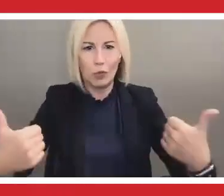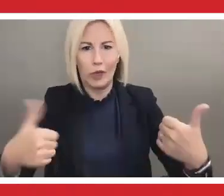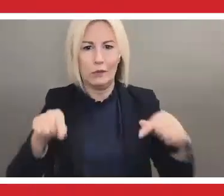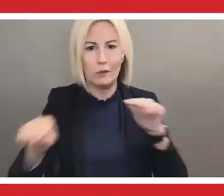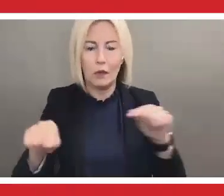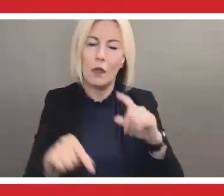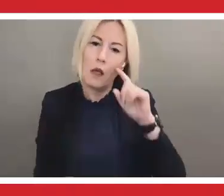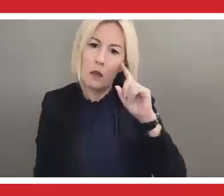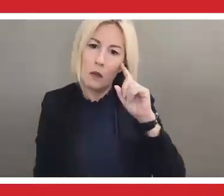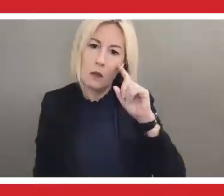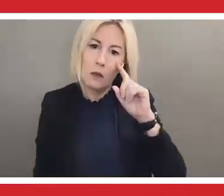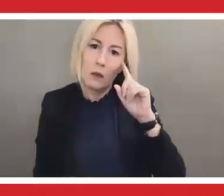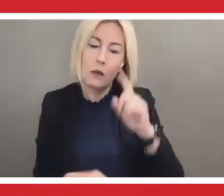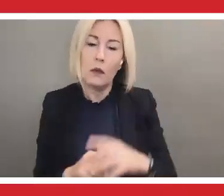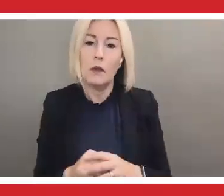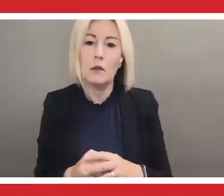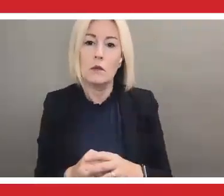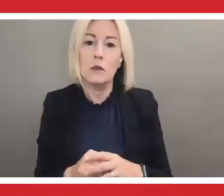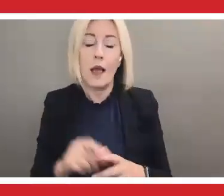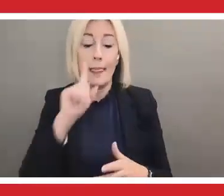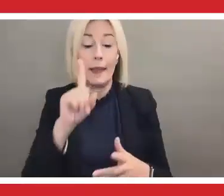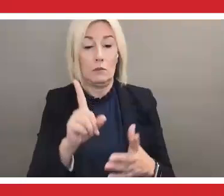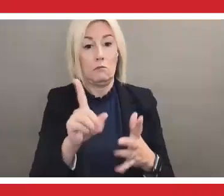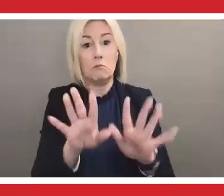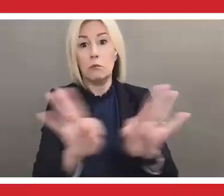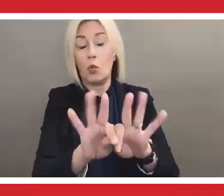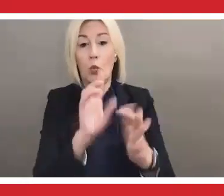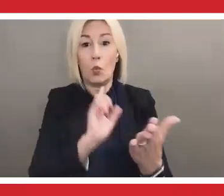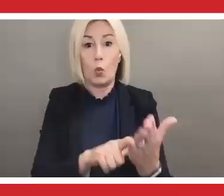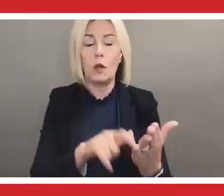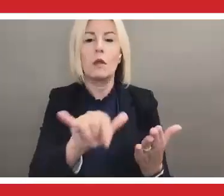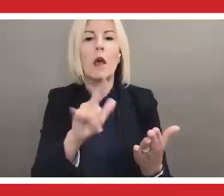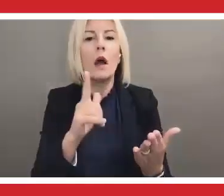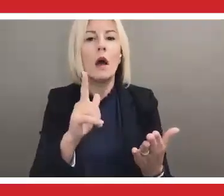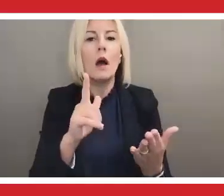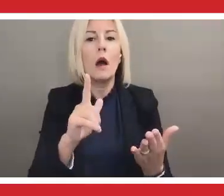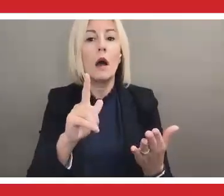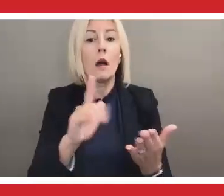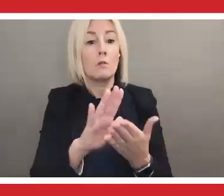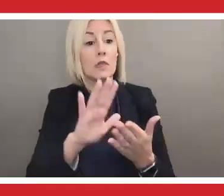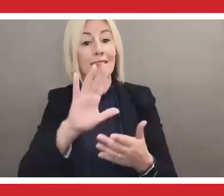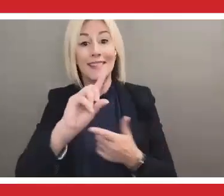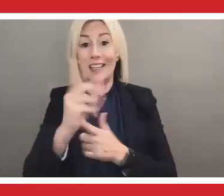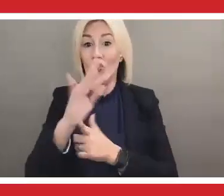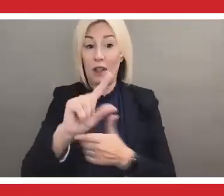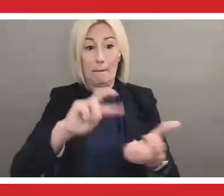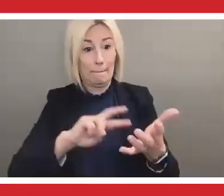an underlying issue here which is important to recognize, which is that digitalization does not make bad government into good